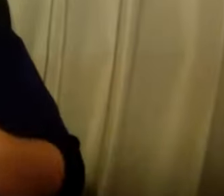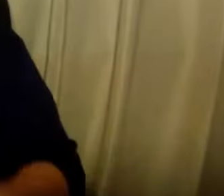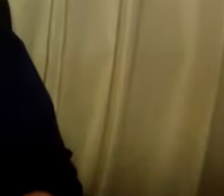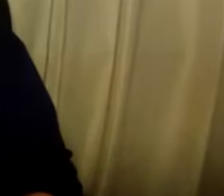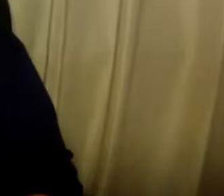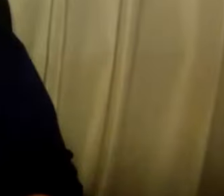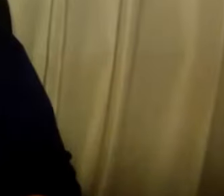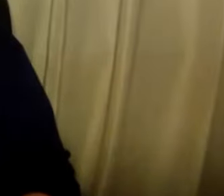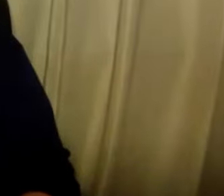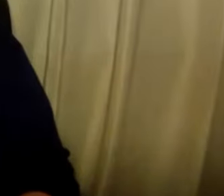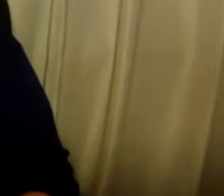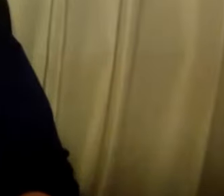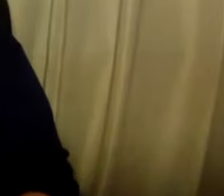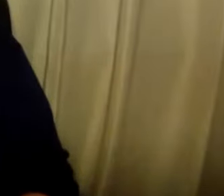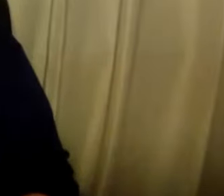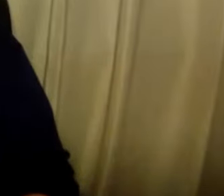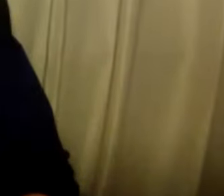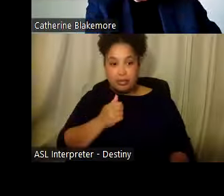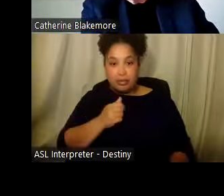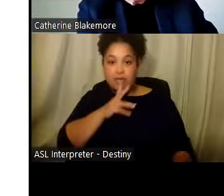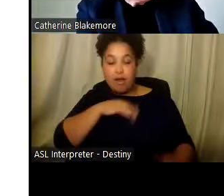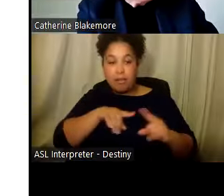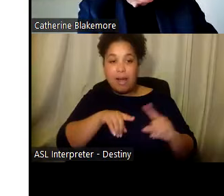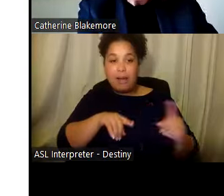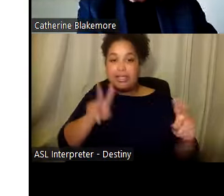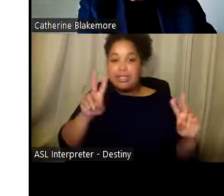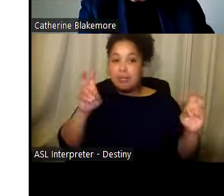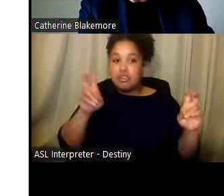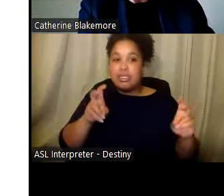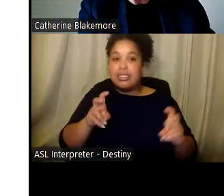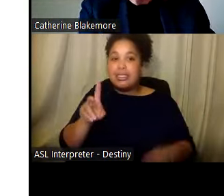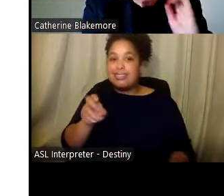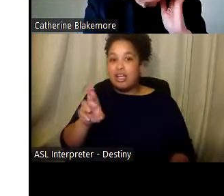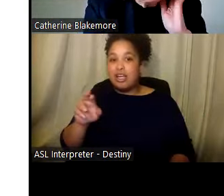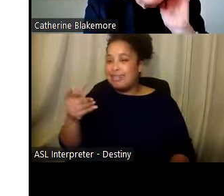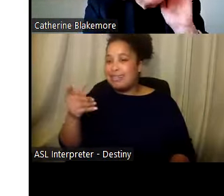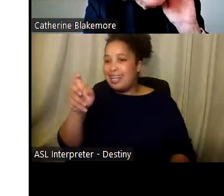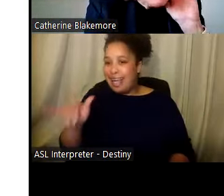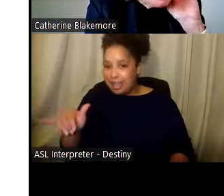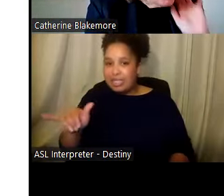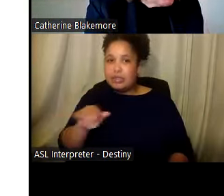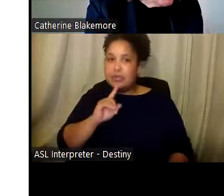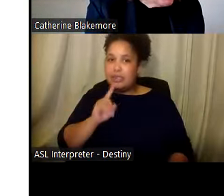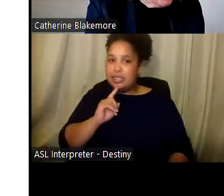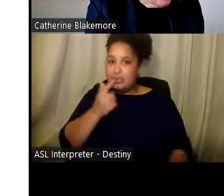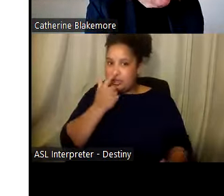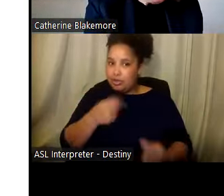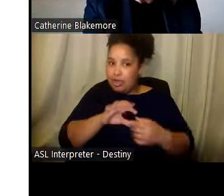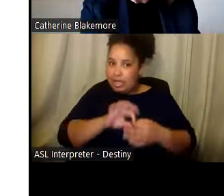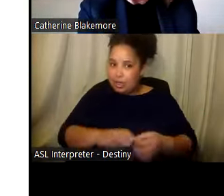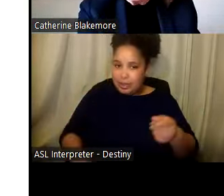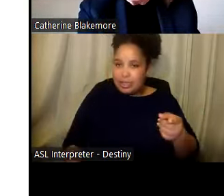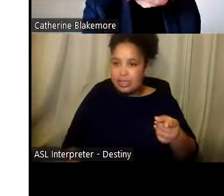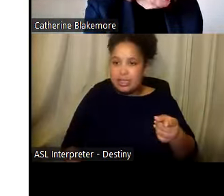presentation. And we are going to be talking about a subject that Dr. Galley was particularly interested